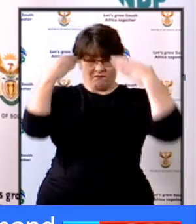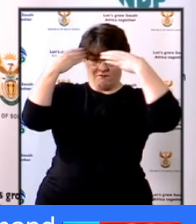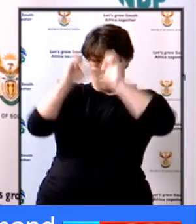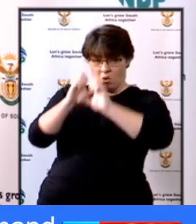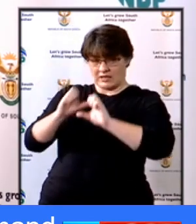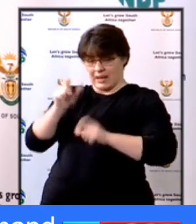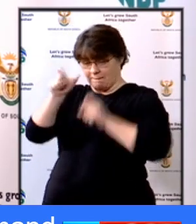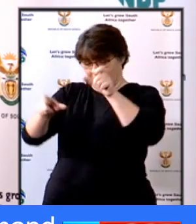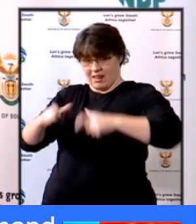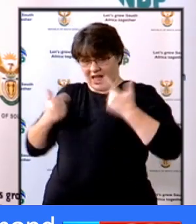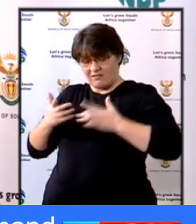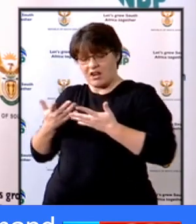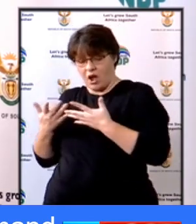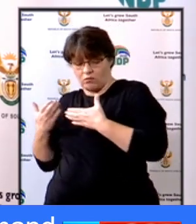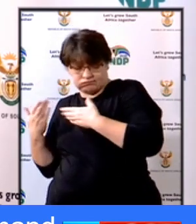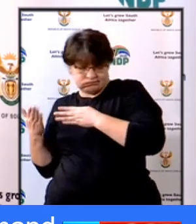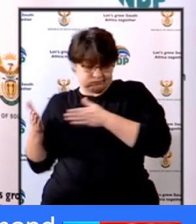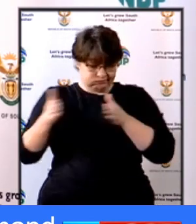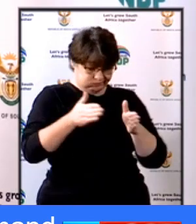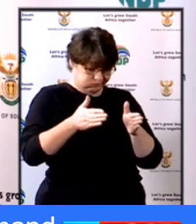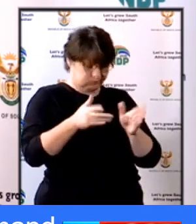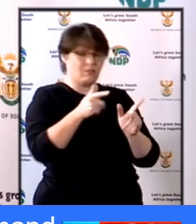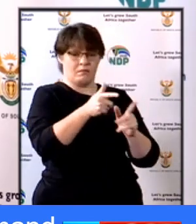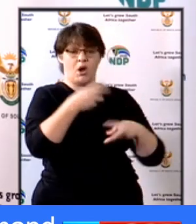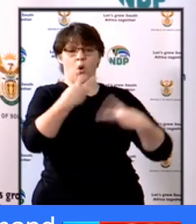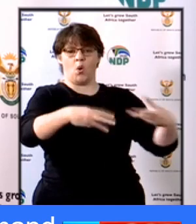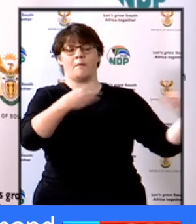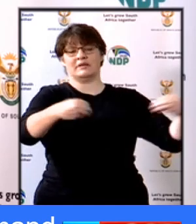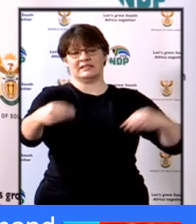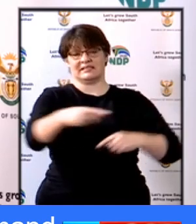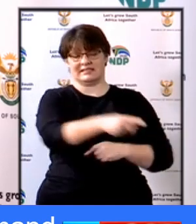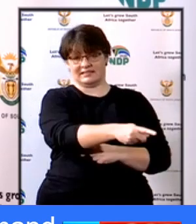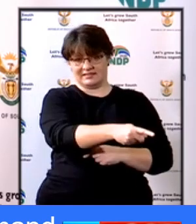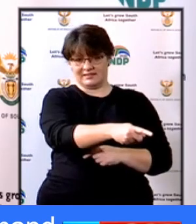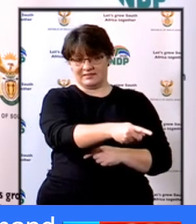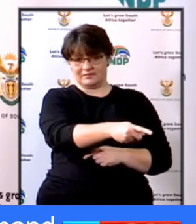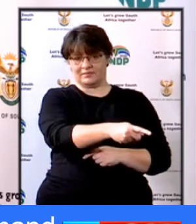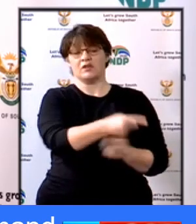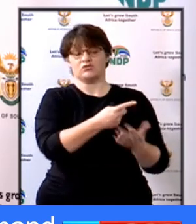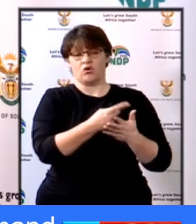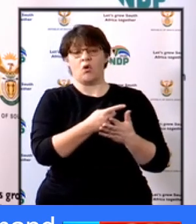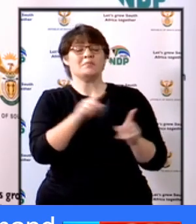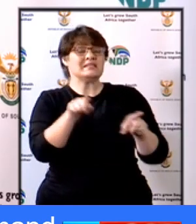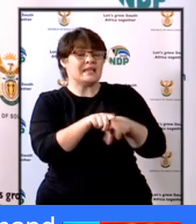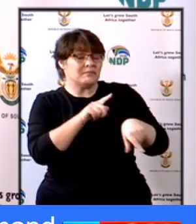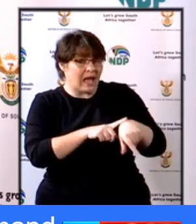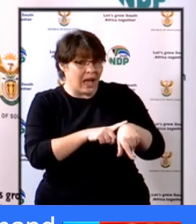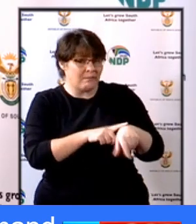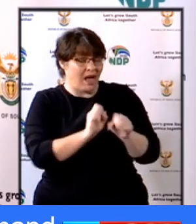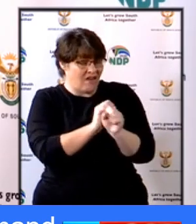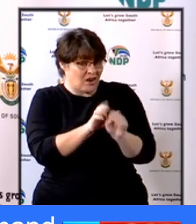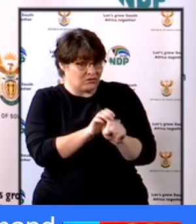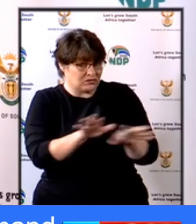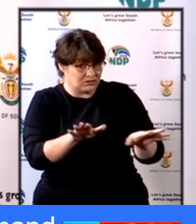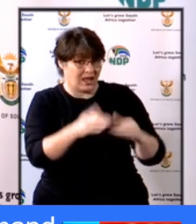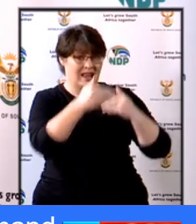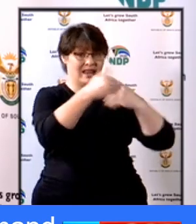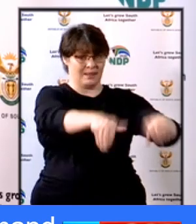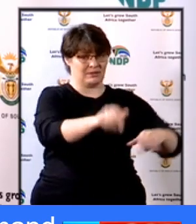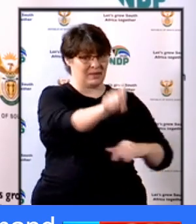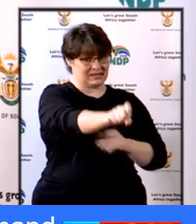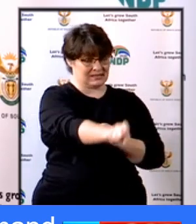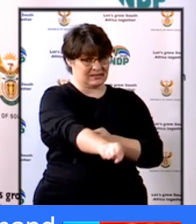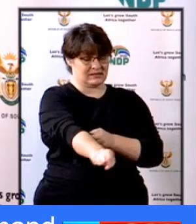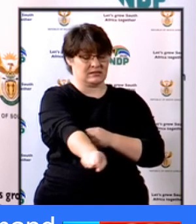to consumers taking careful measures to avoid or limit the spread of the virus. In moving to level